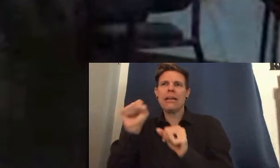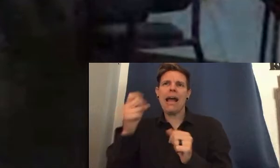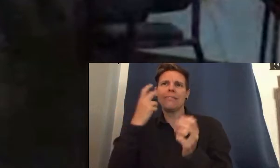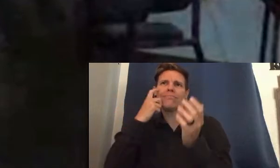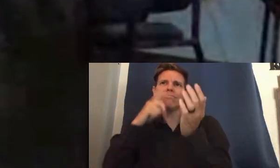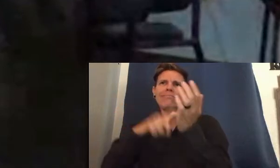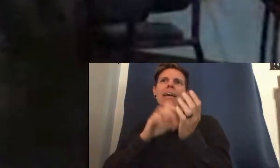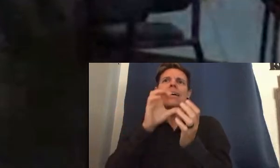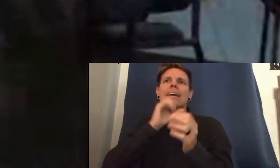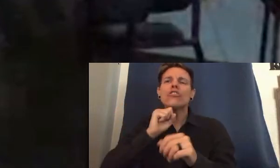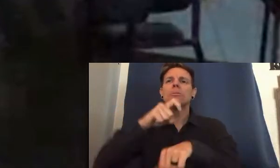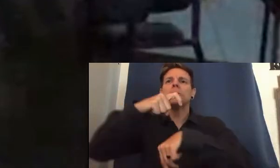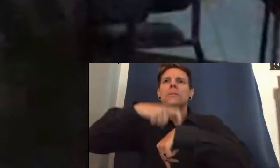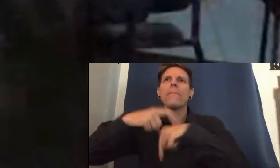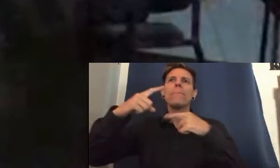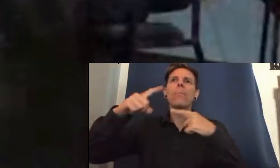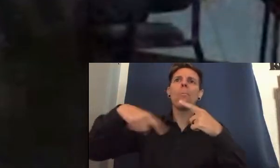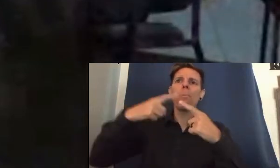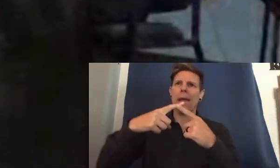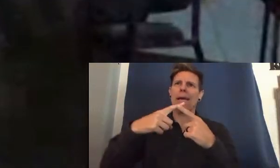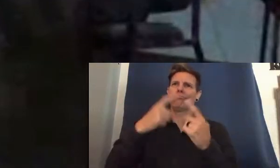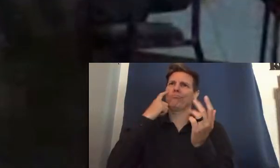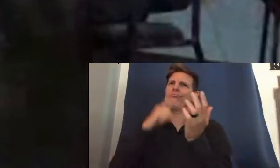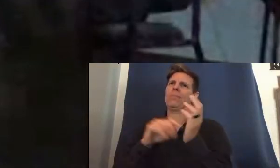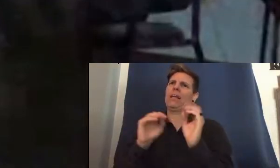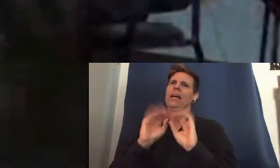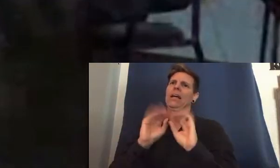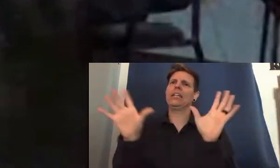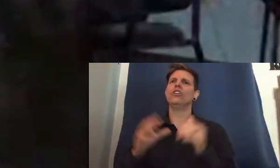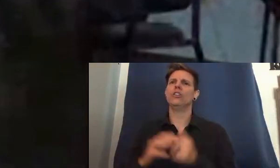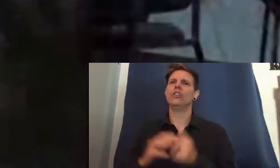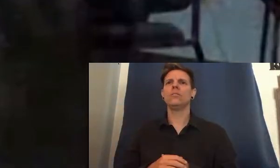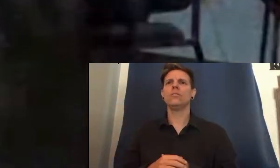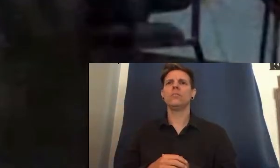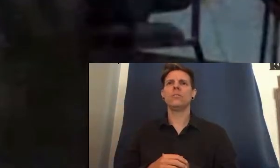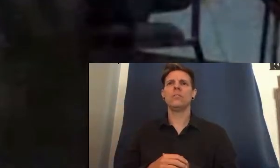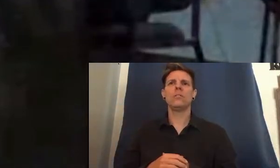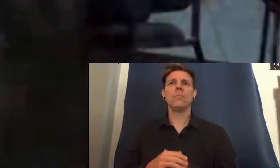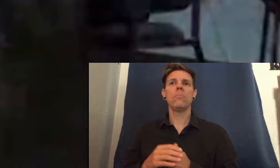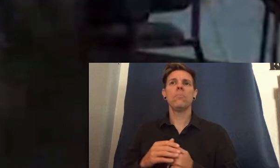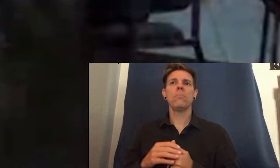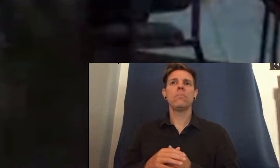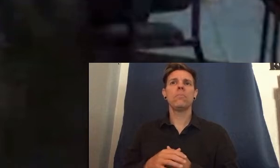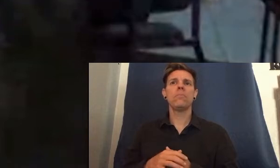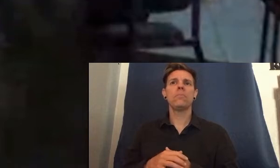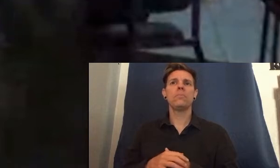And this are just maybe I think maybe you'll just know these off the top of your head.